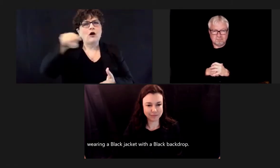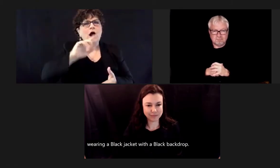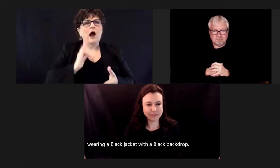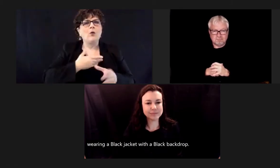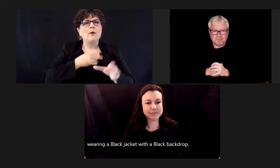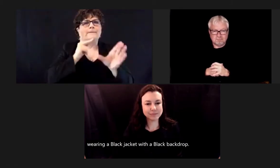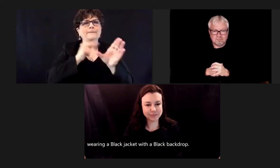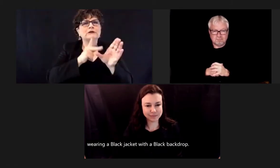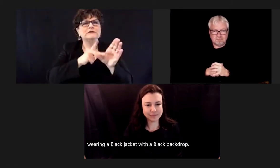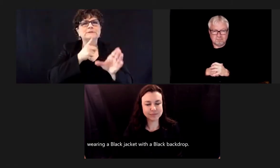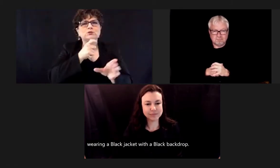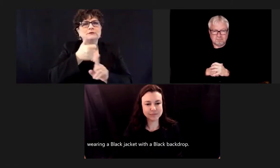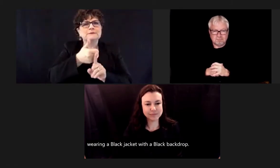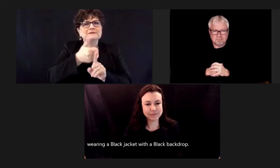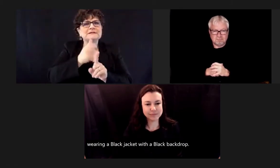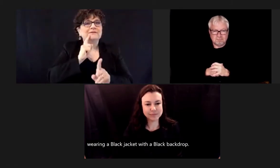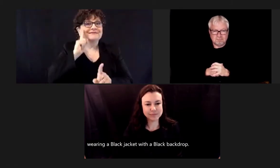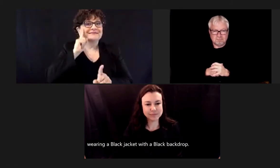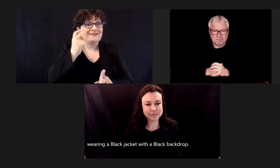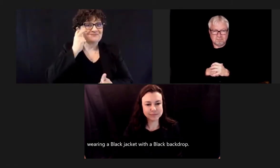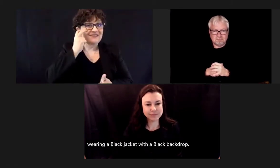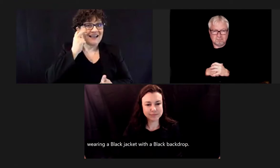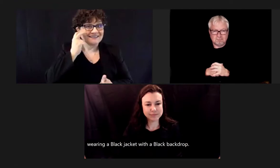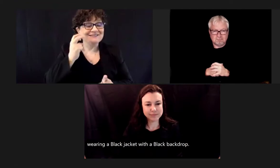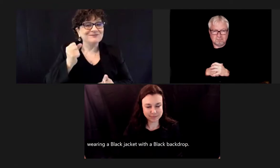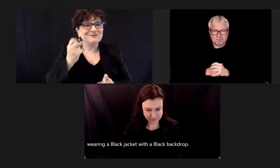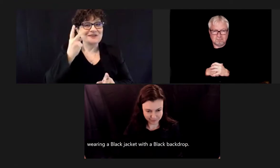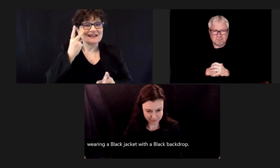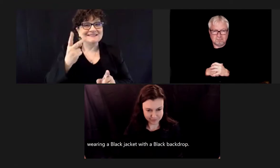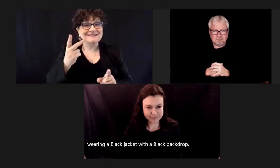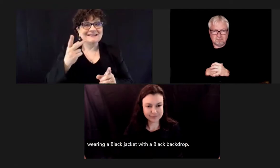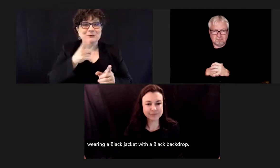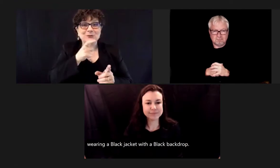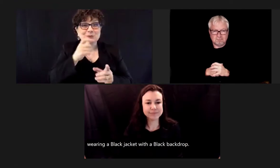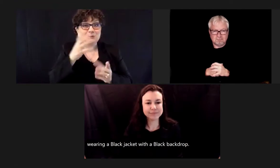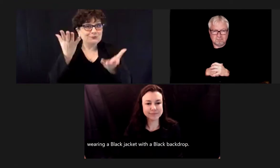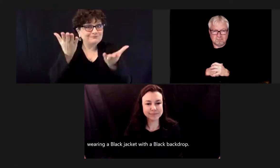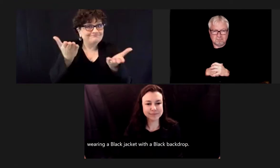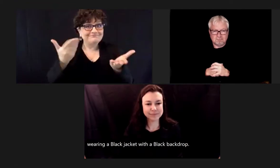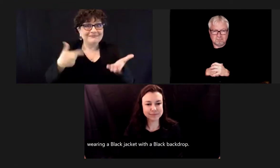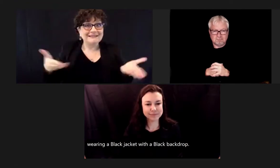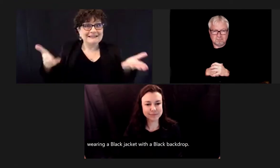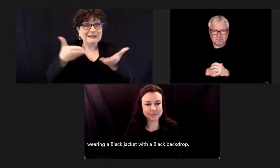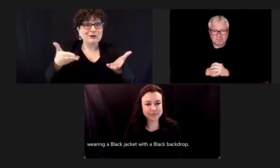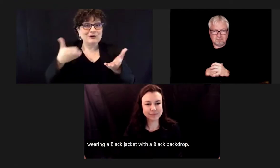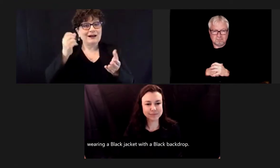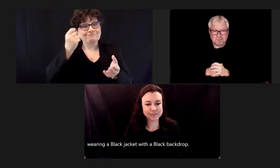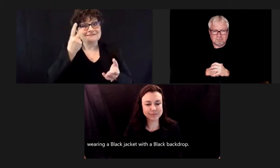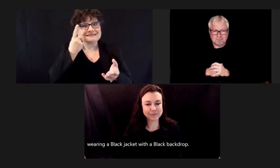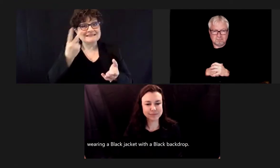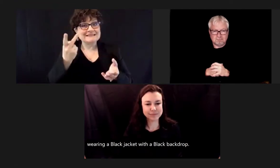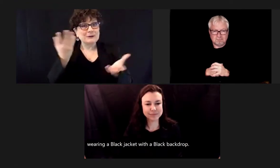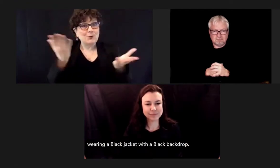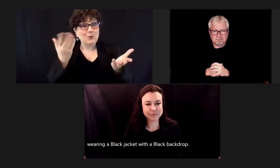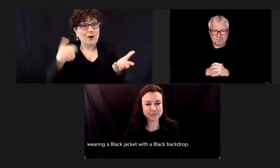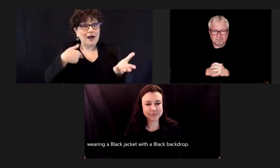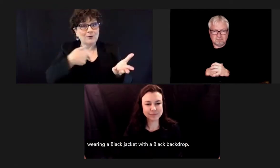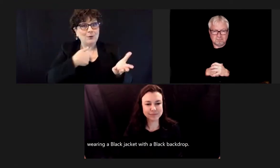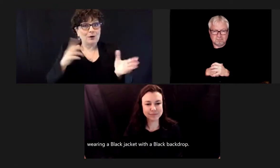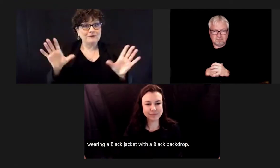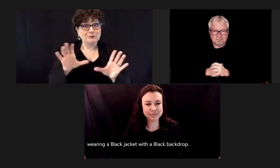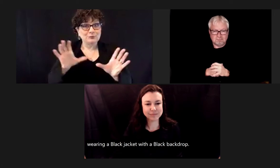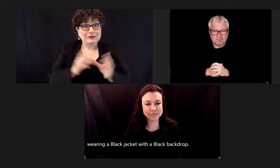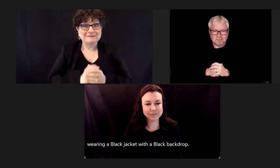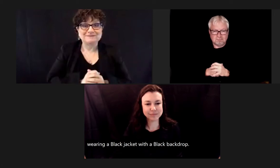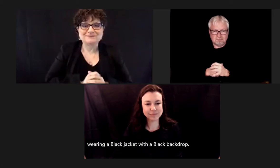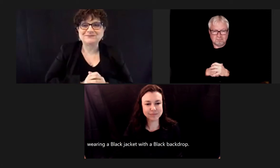be helpful for those of our participants who are deaf and blind, so they're aware of what we